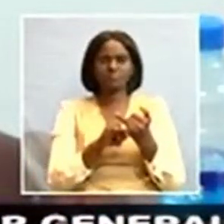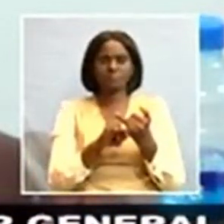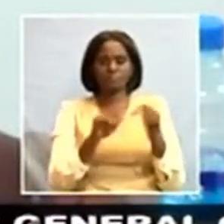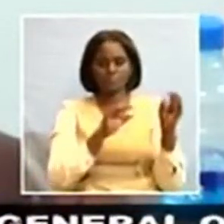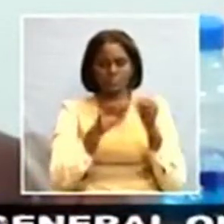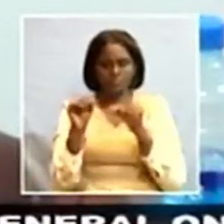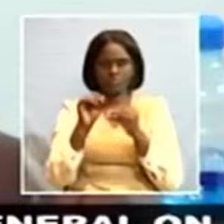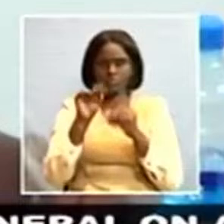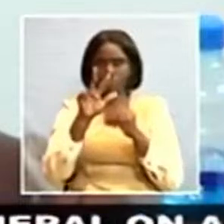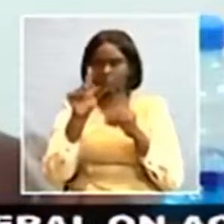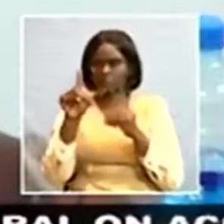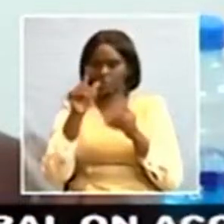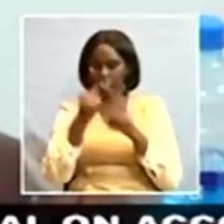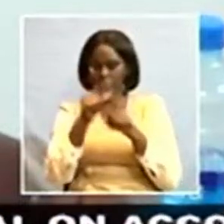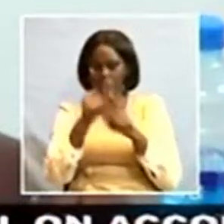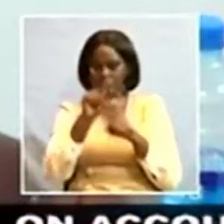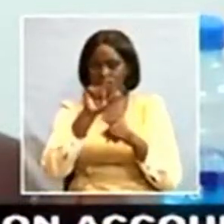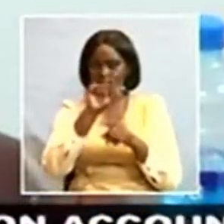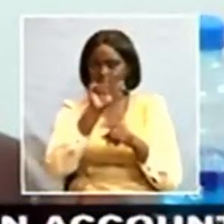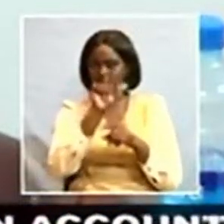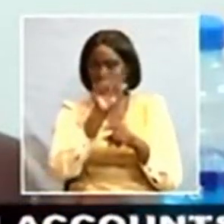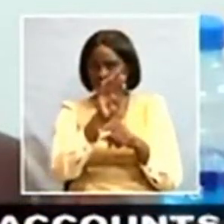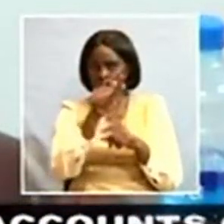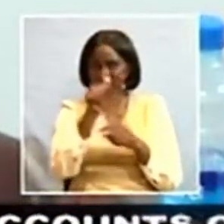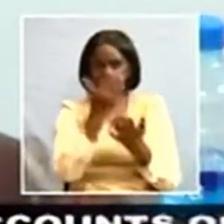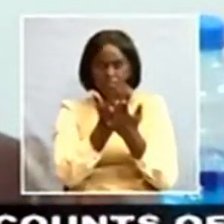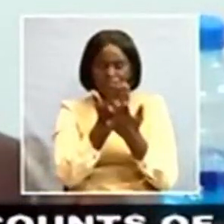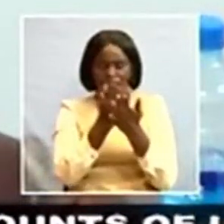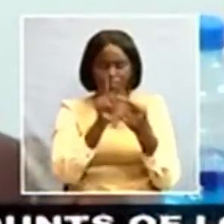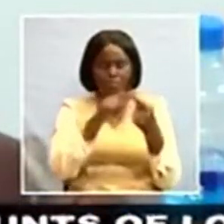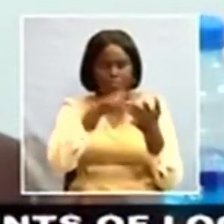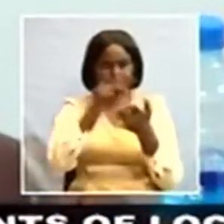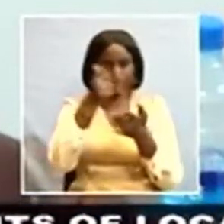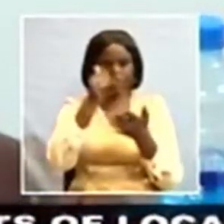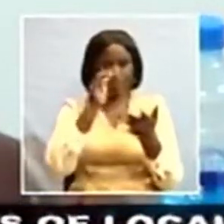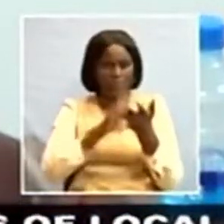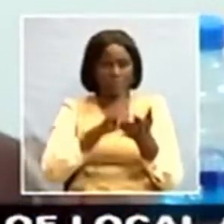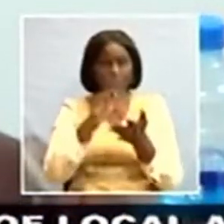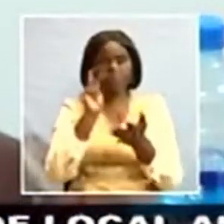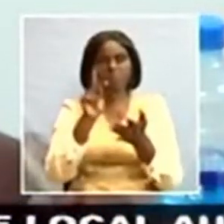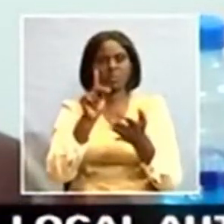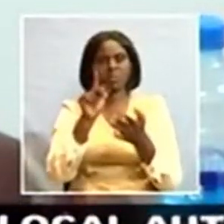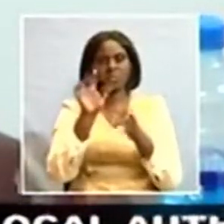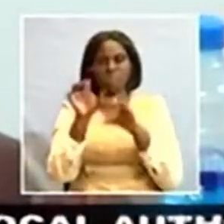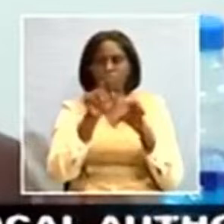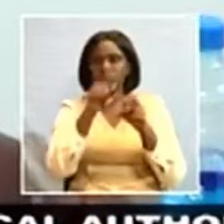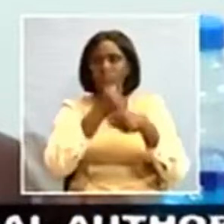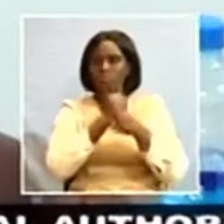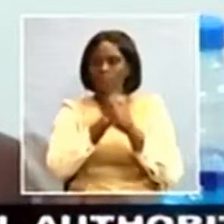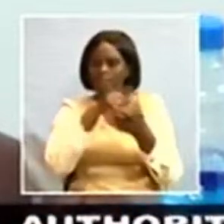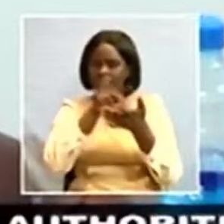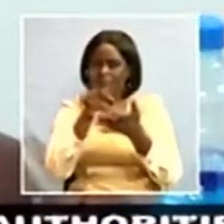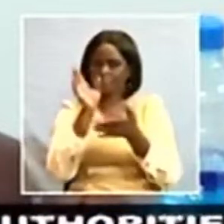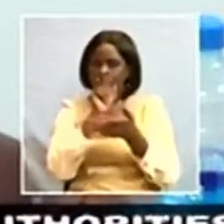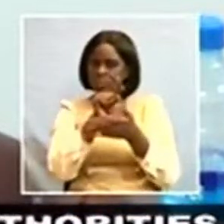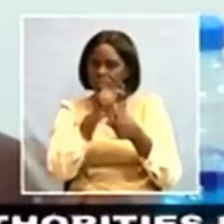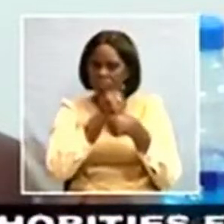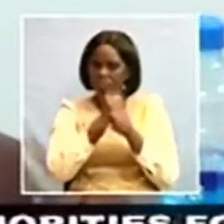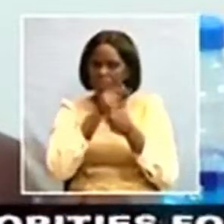to 31st September 2024. You propose to pay a 10,000 kwacha. Did you make that payment?